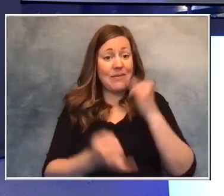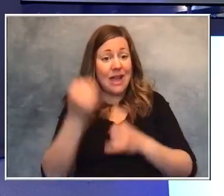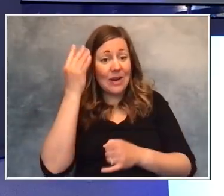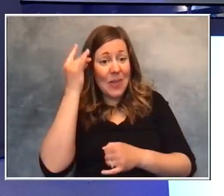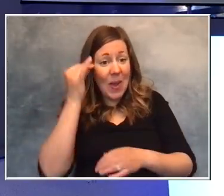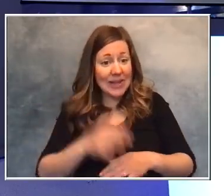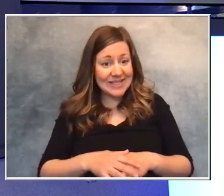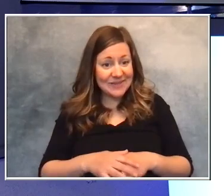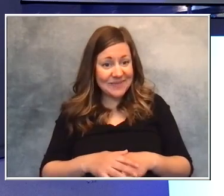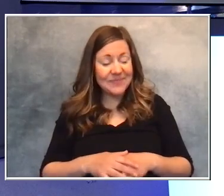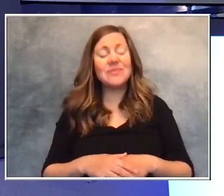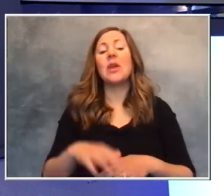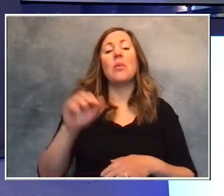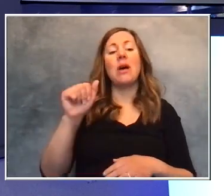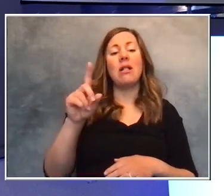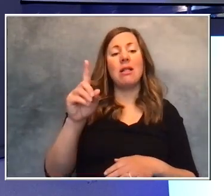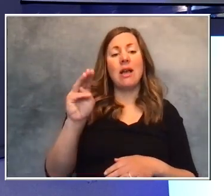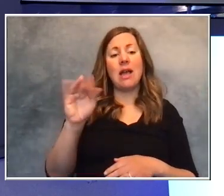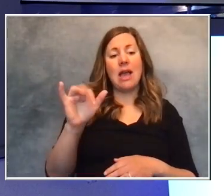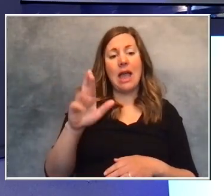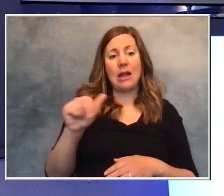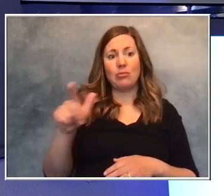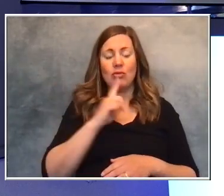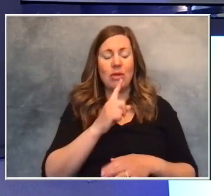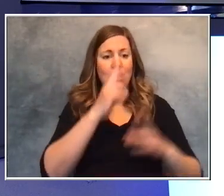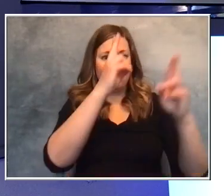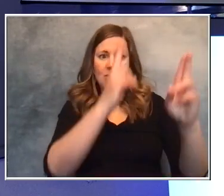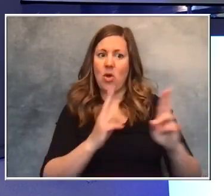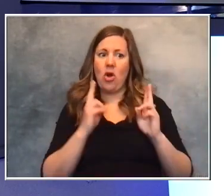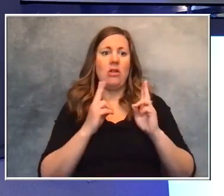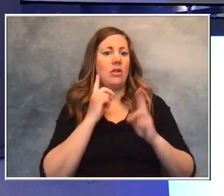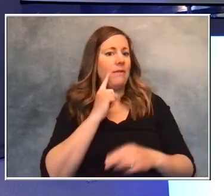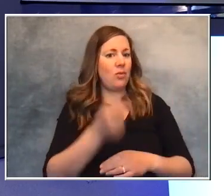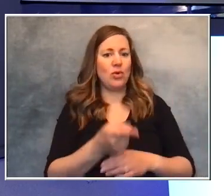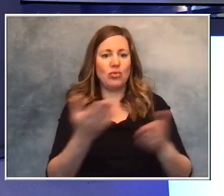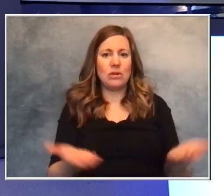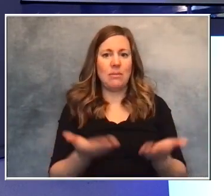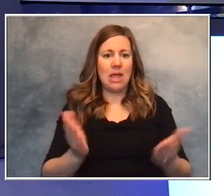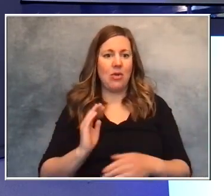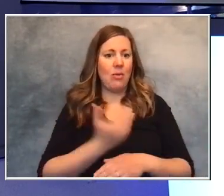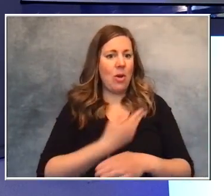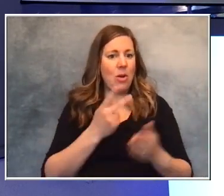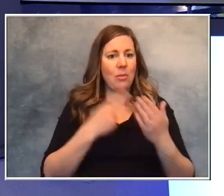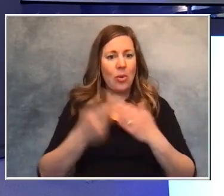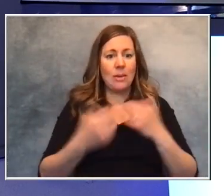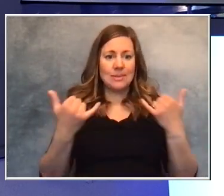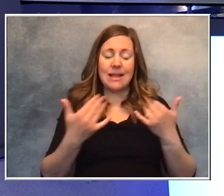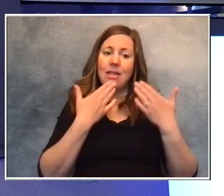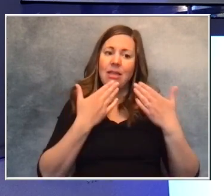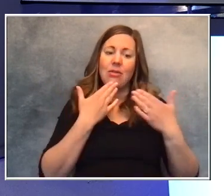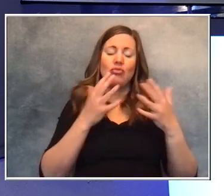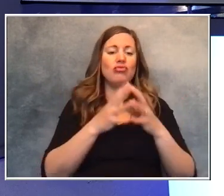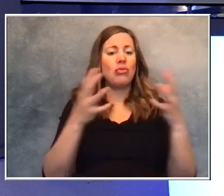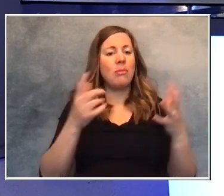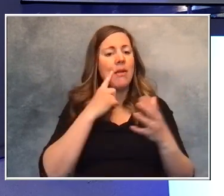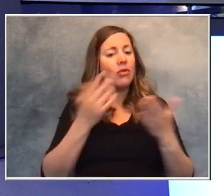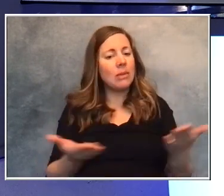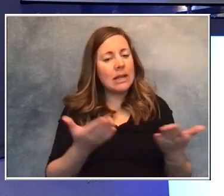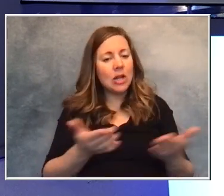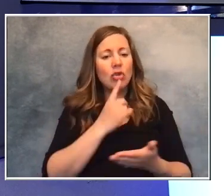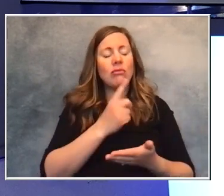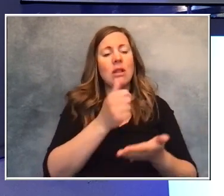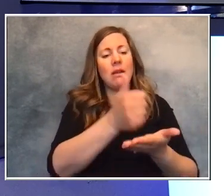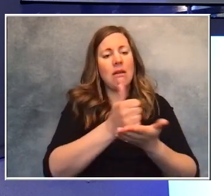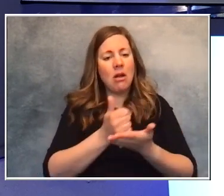Well, Admiral, it has been an absolute honor to have you on our program today. Thank you for being here, and thank you for helping update us all on long